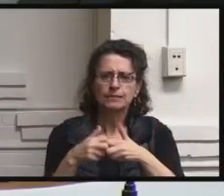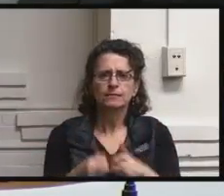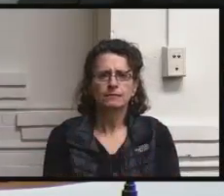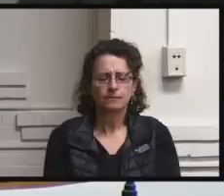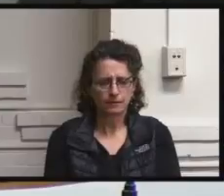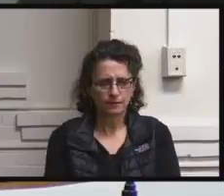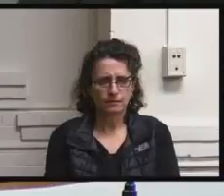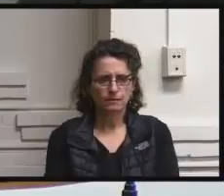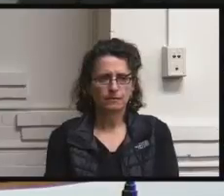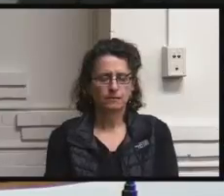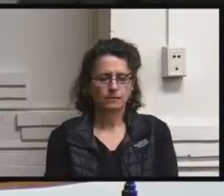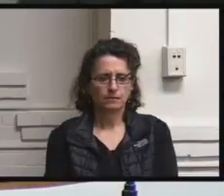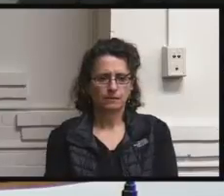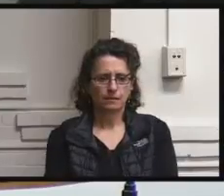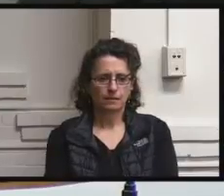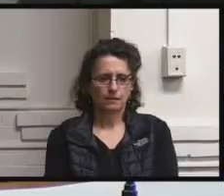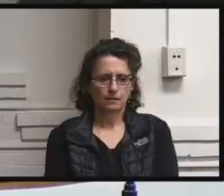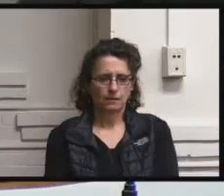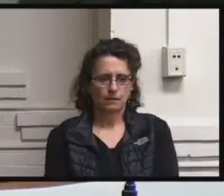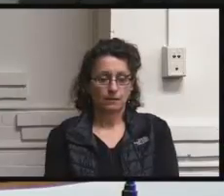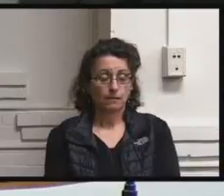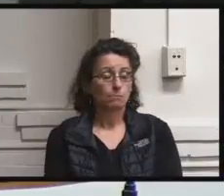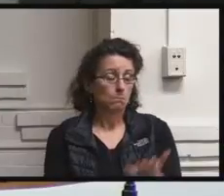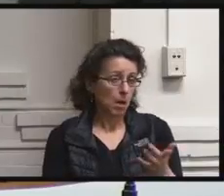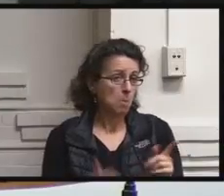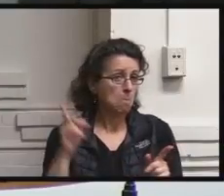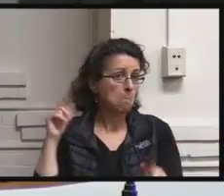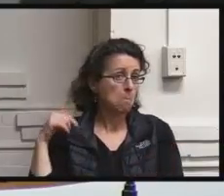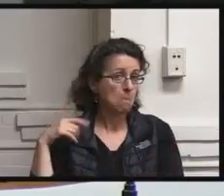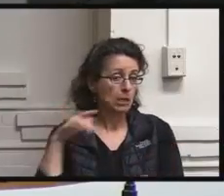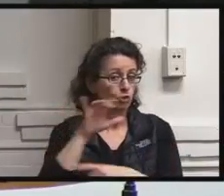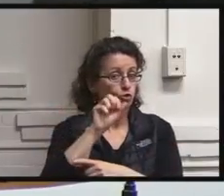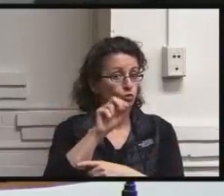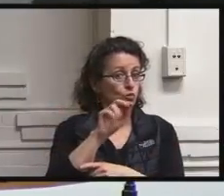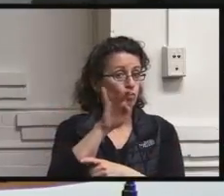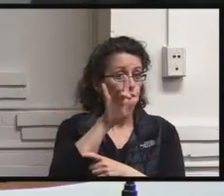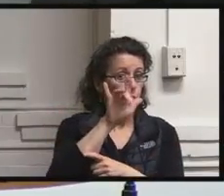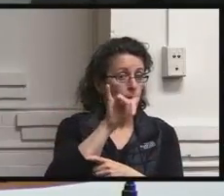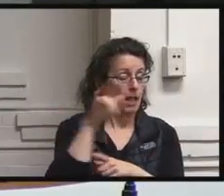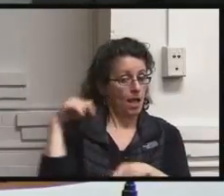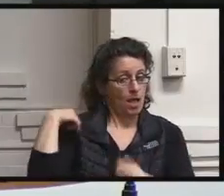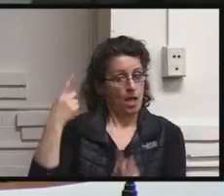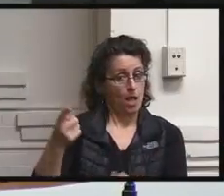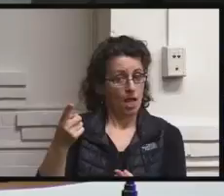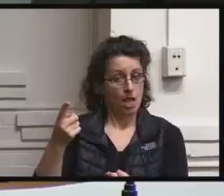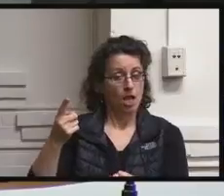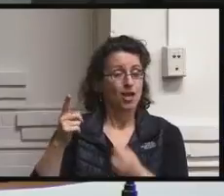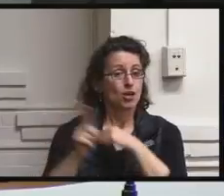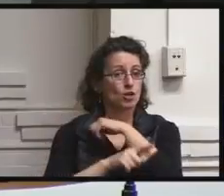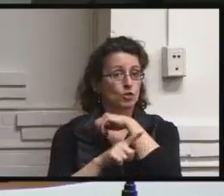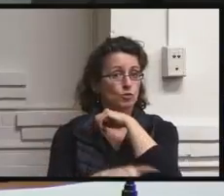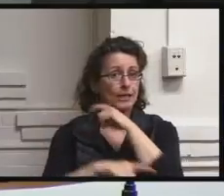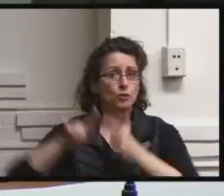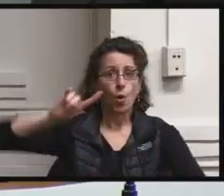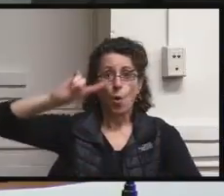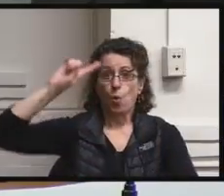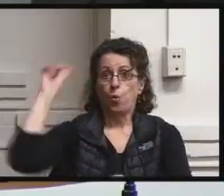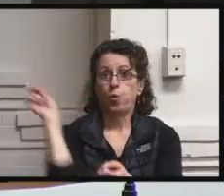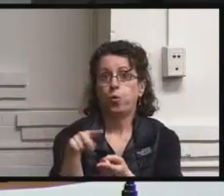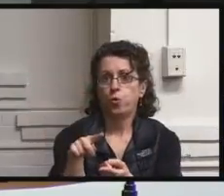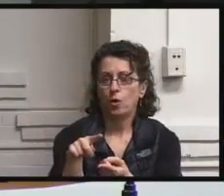the drop in trash generation that's going to the landfill has been so